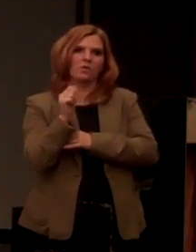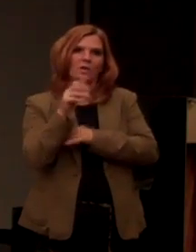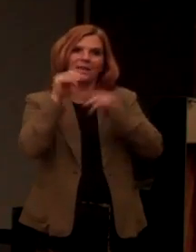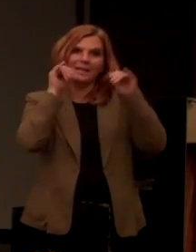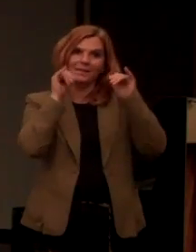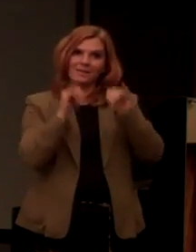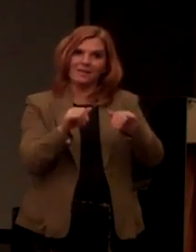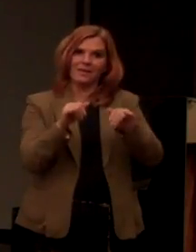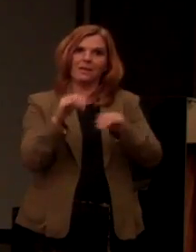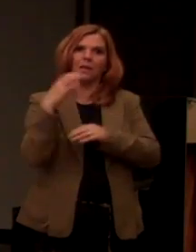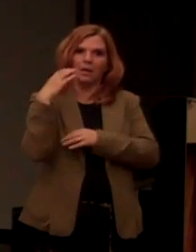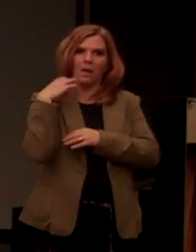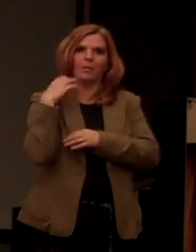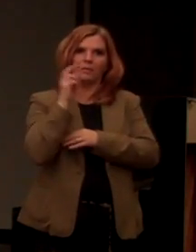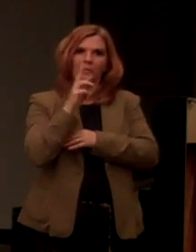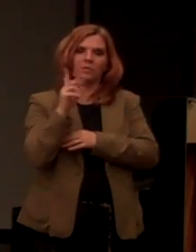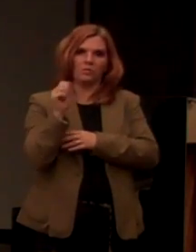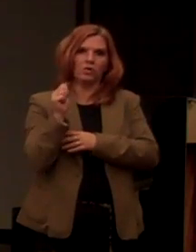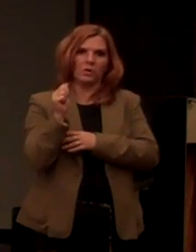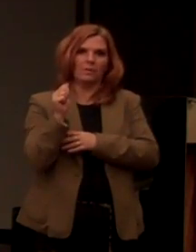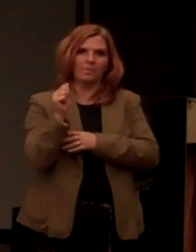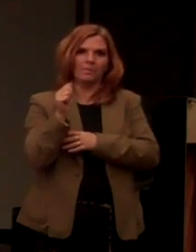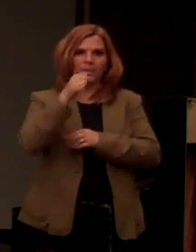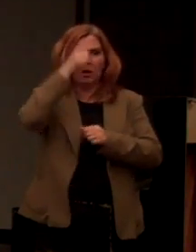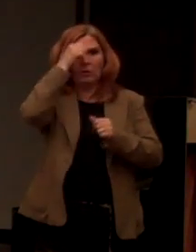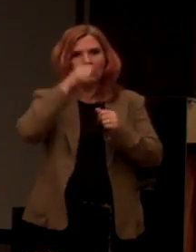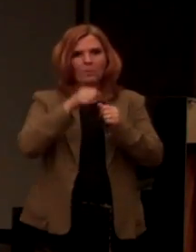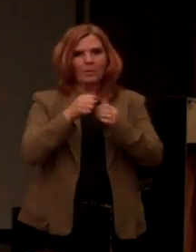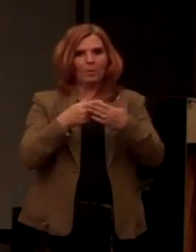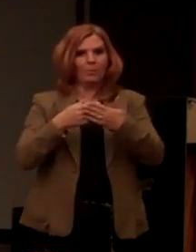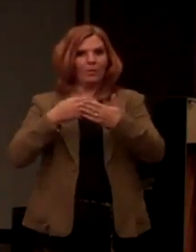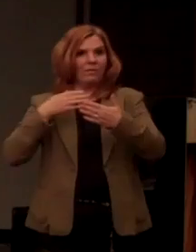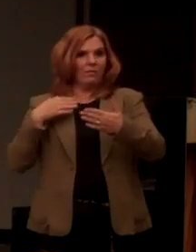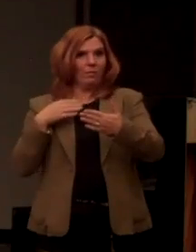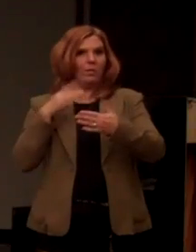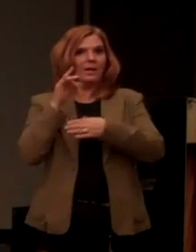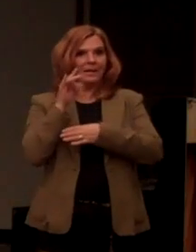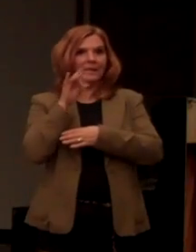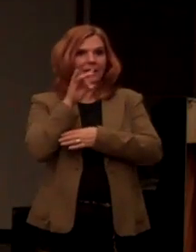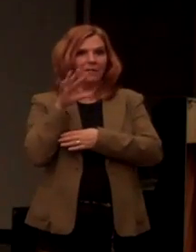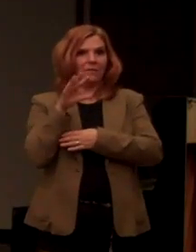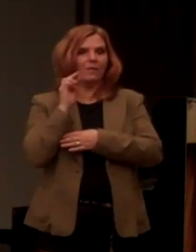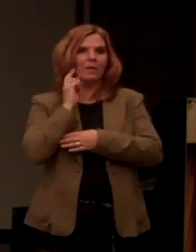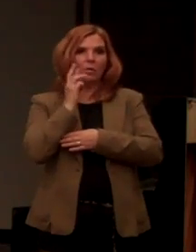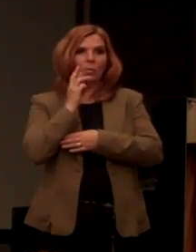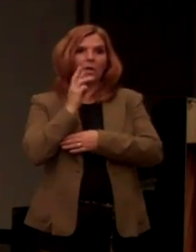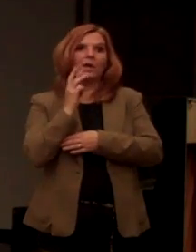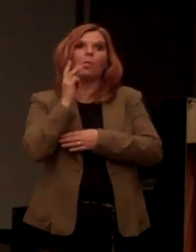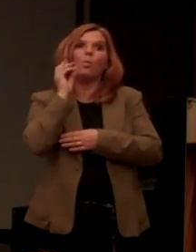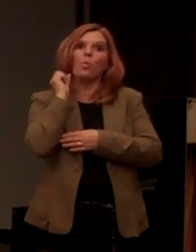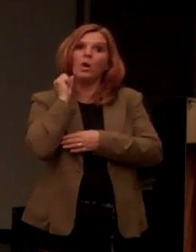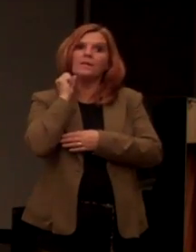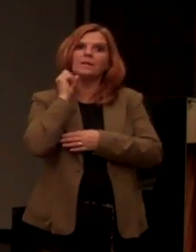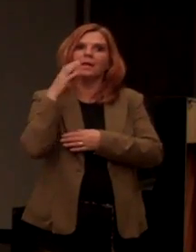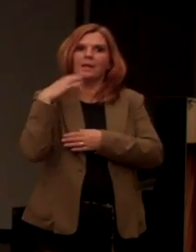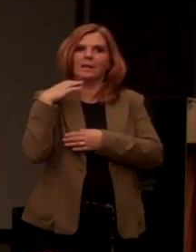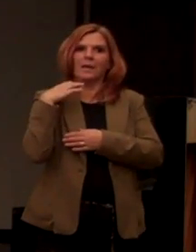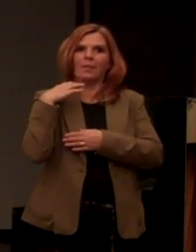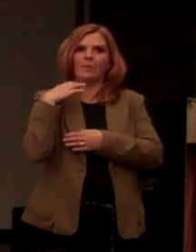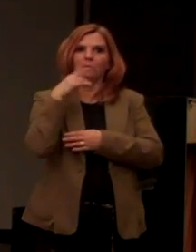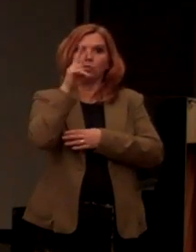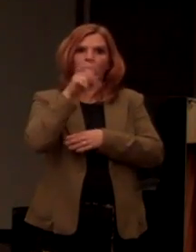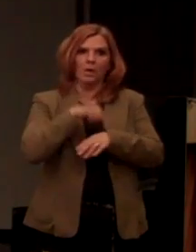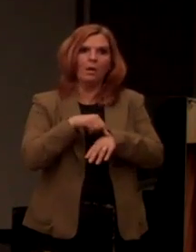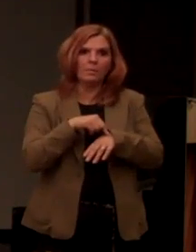stayed the capital of West Virginia. Remember, prior to 1885, Wheeling was the capital not once,